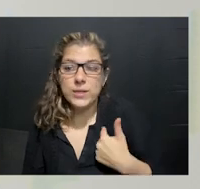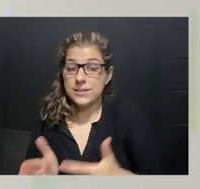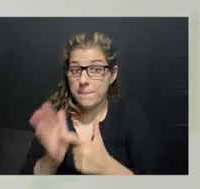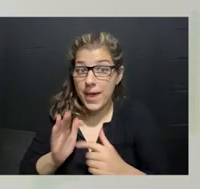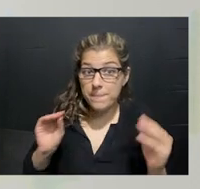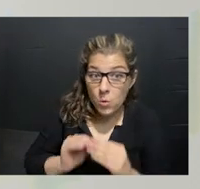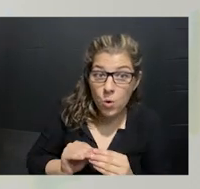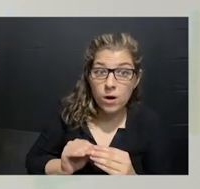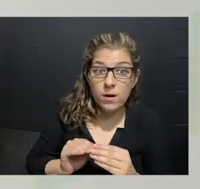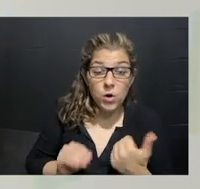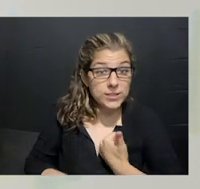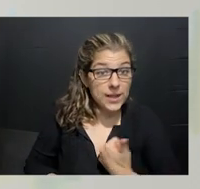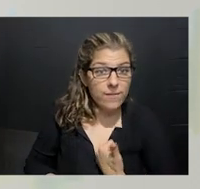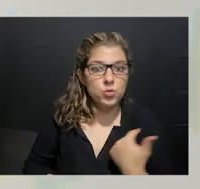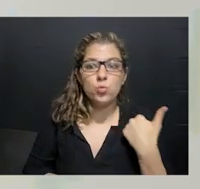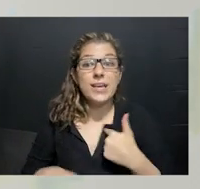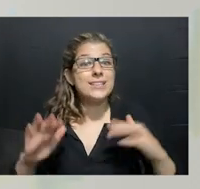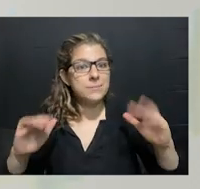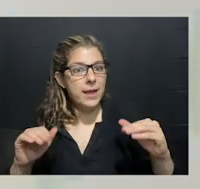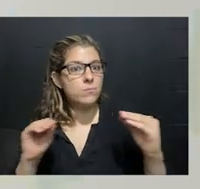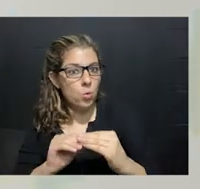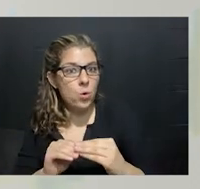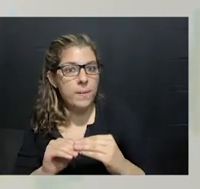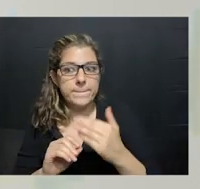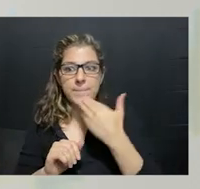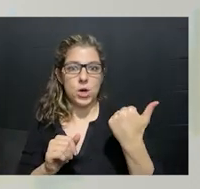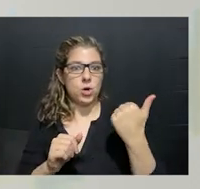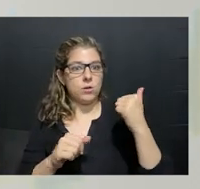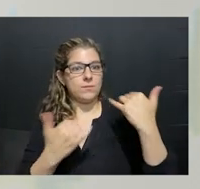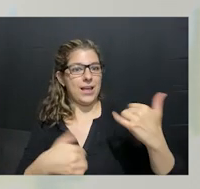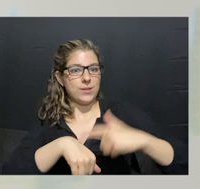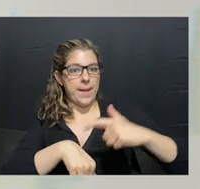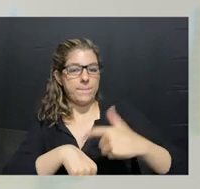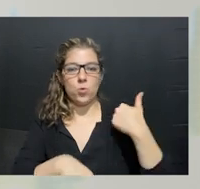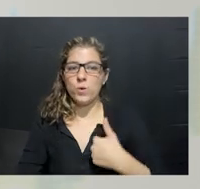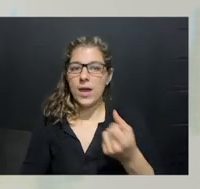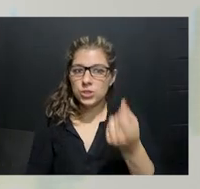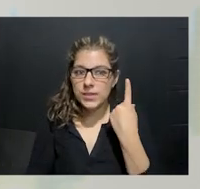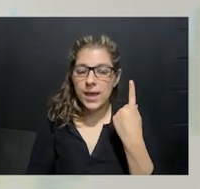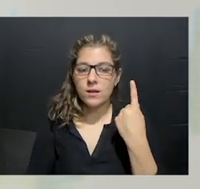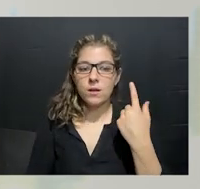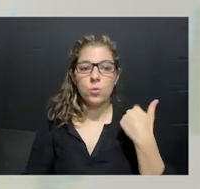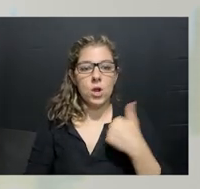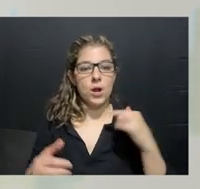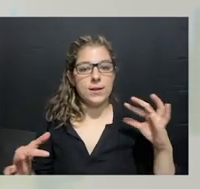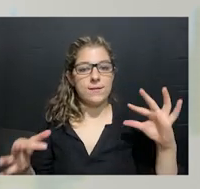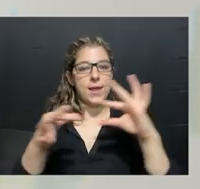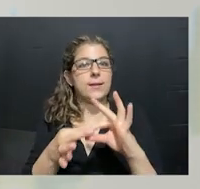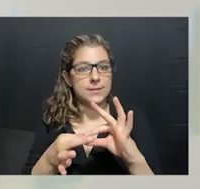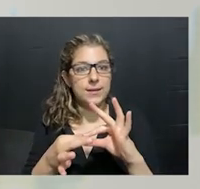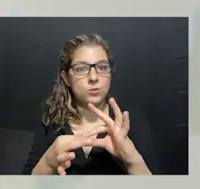more of ourselves, we expect more and better in this time, we understand that we are